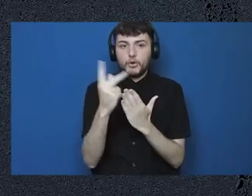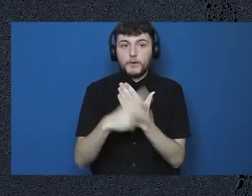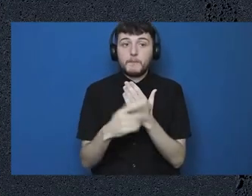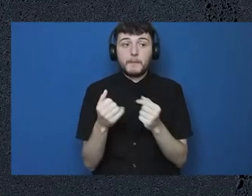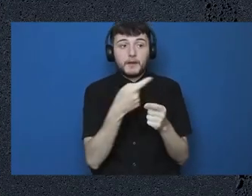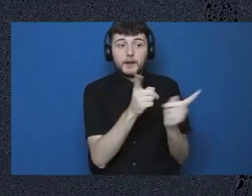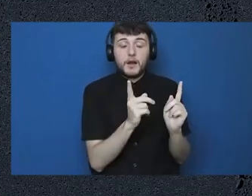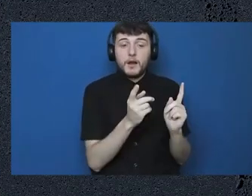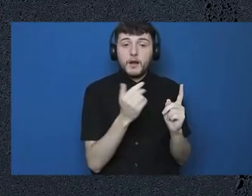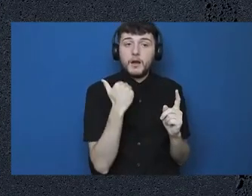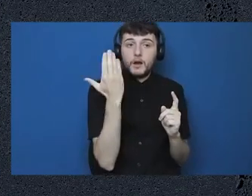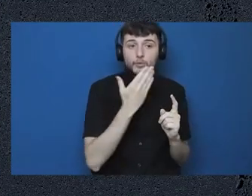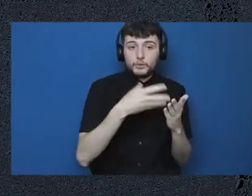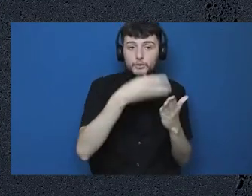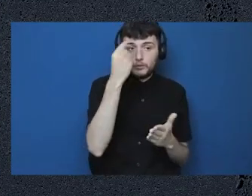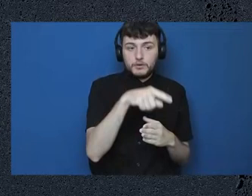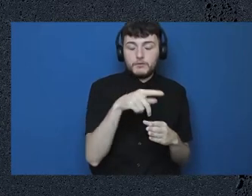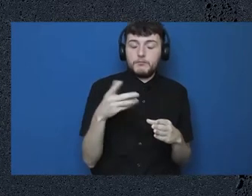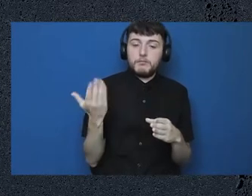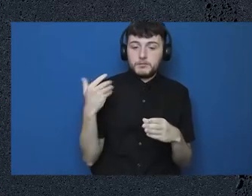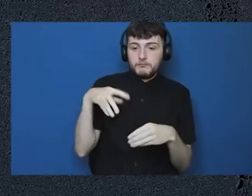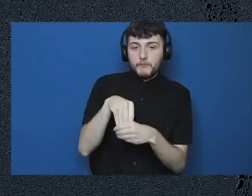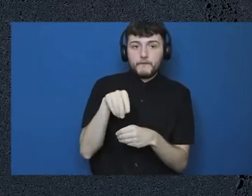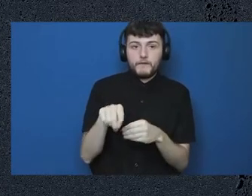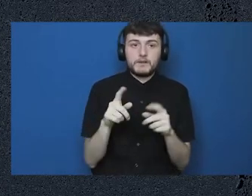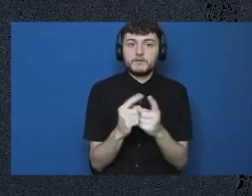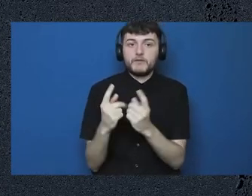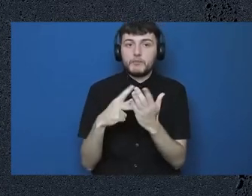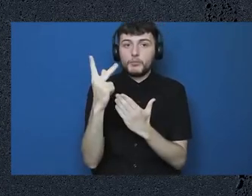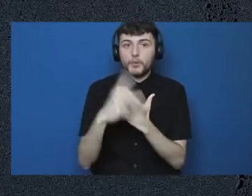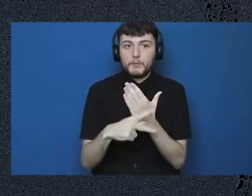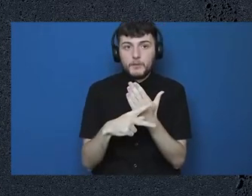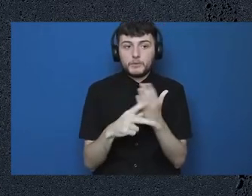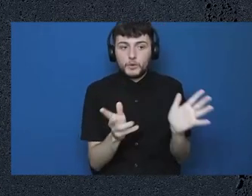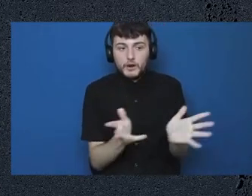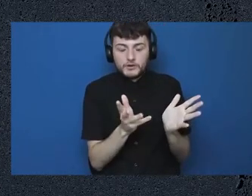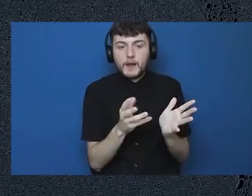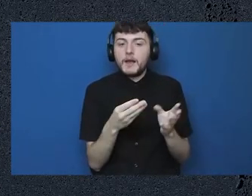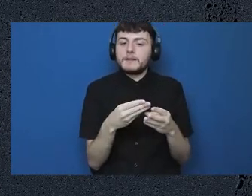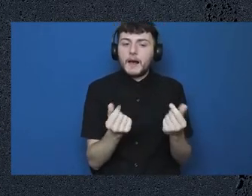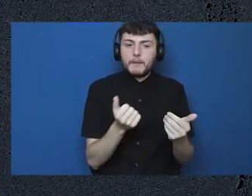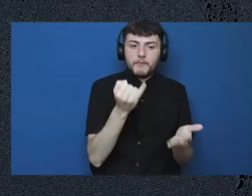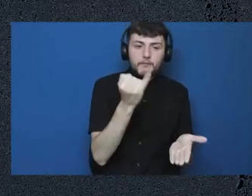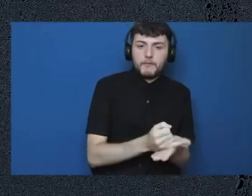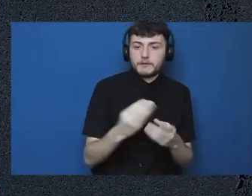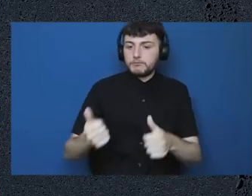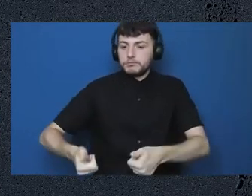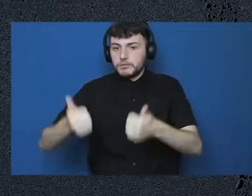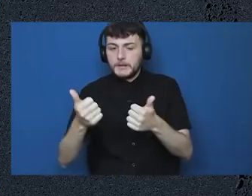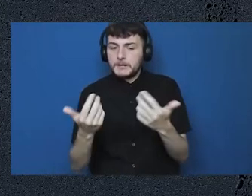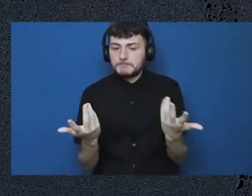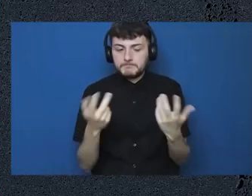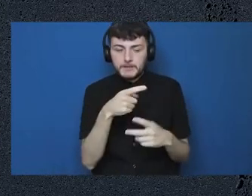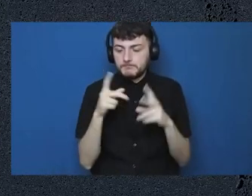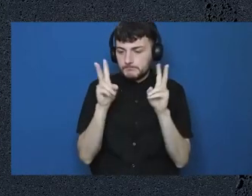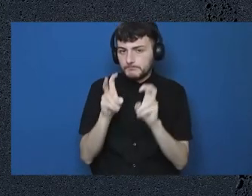amazing initiatives around women in STEM and girls in STEM. What's working and what's not? And she's a former school teacher and